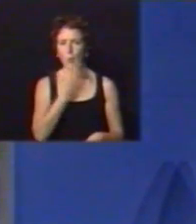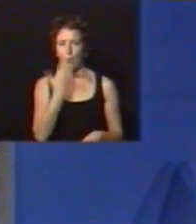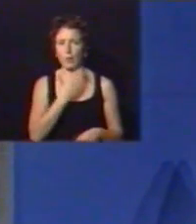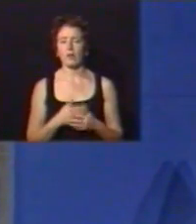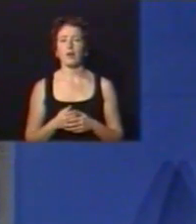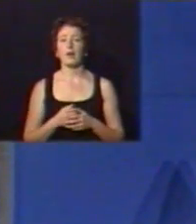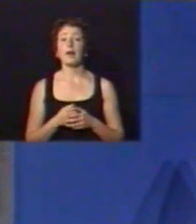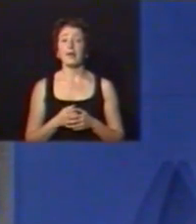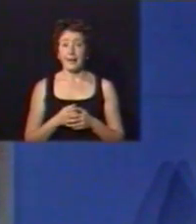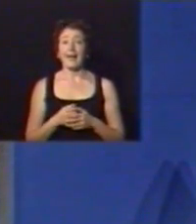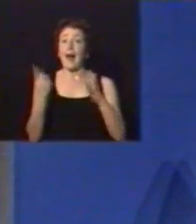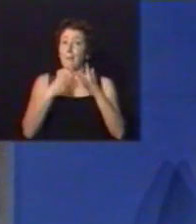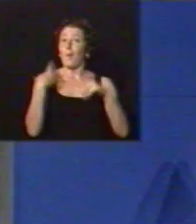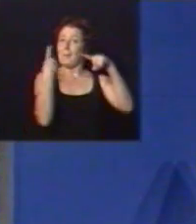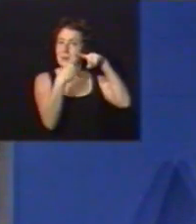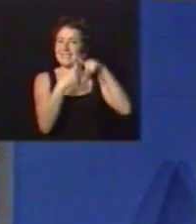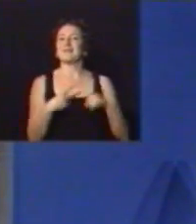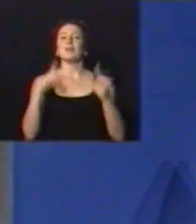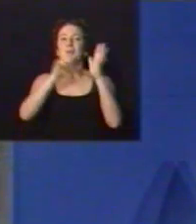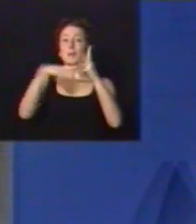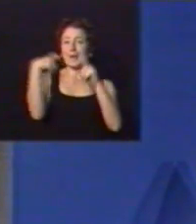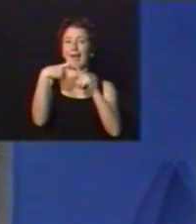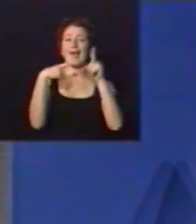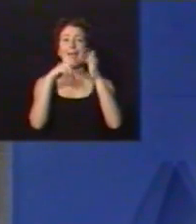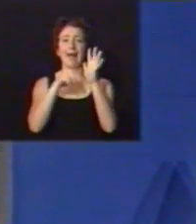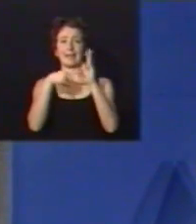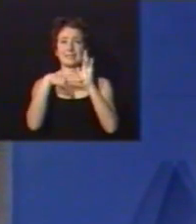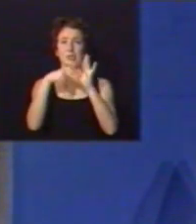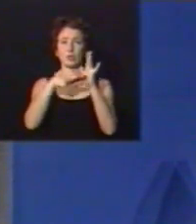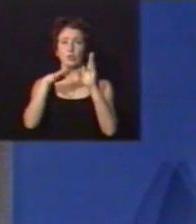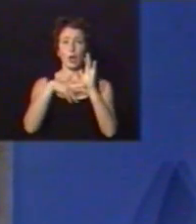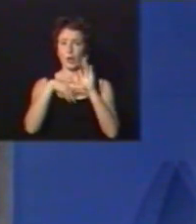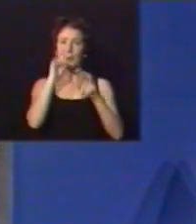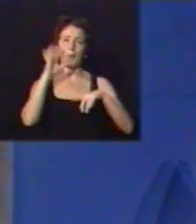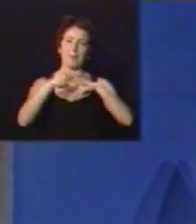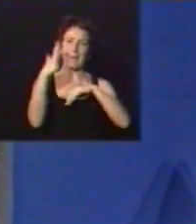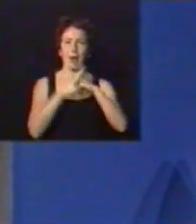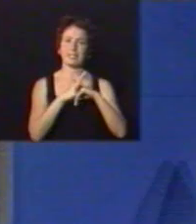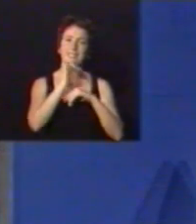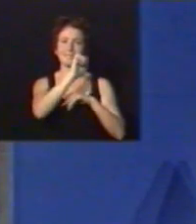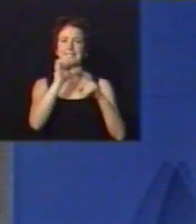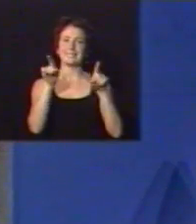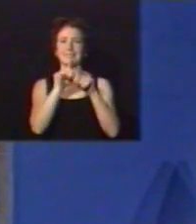in the UK, Elton John is mooting the fact that he may get married to his same-sex